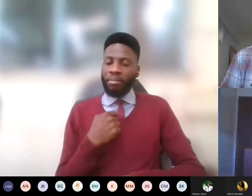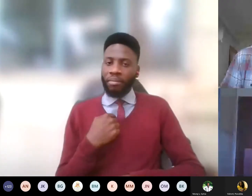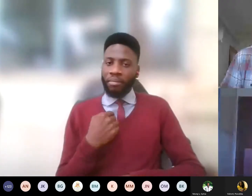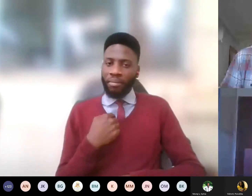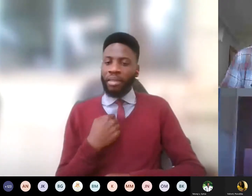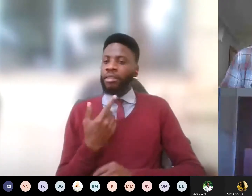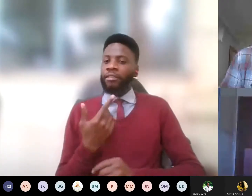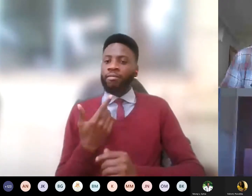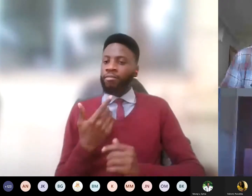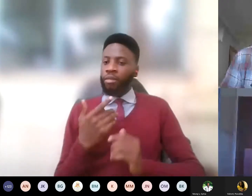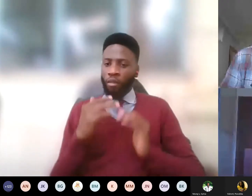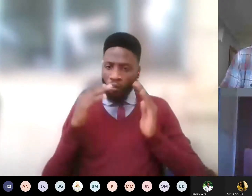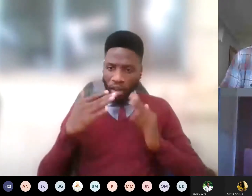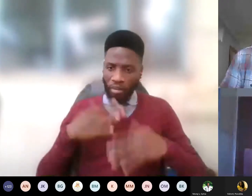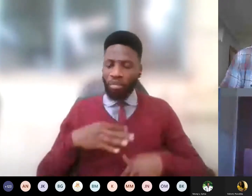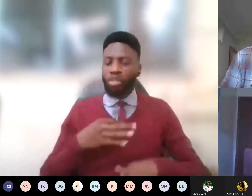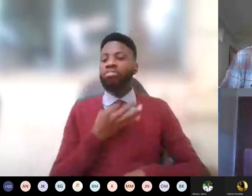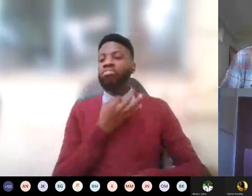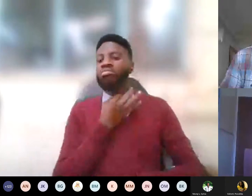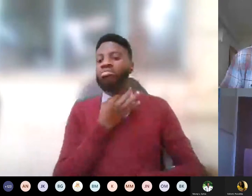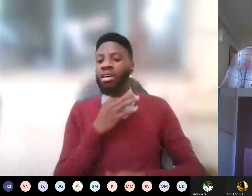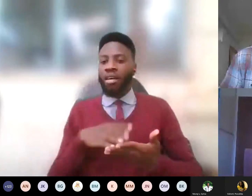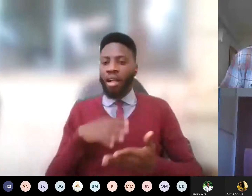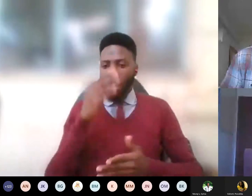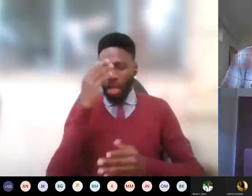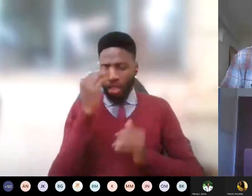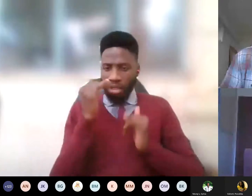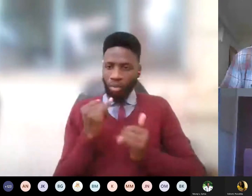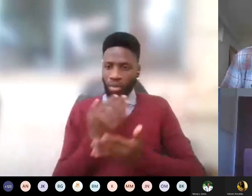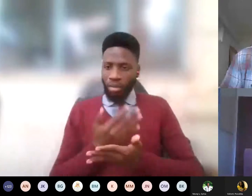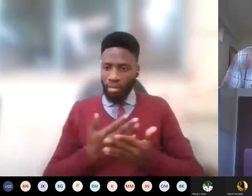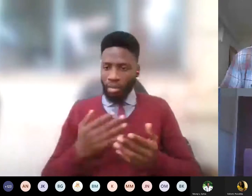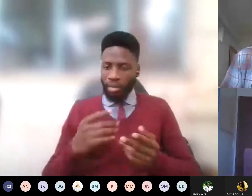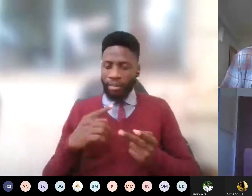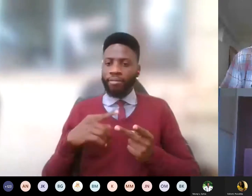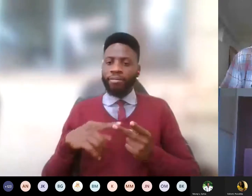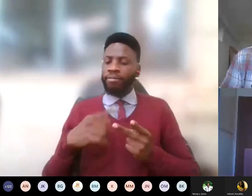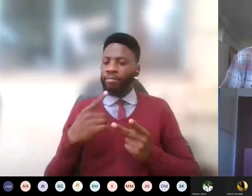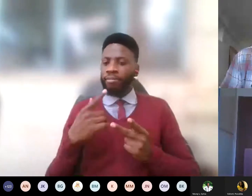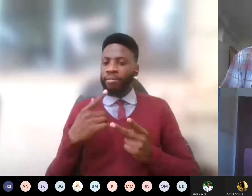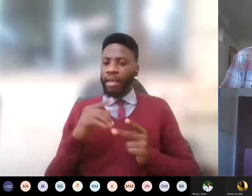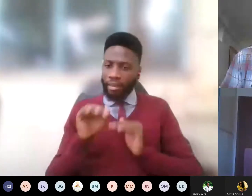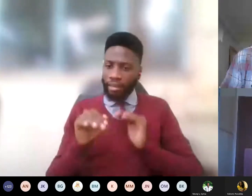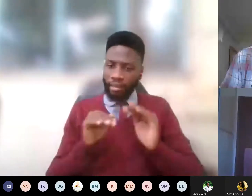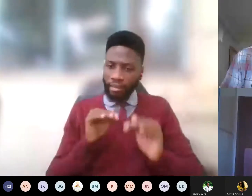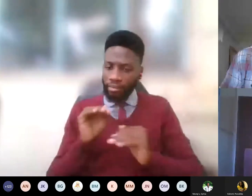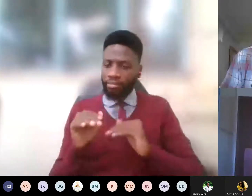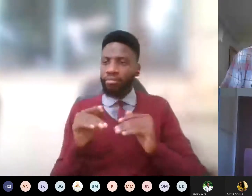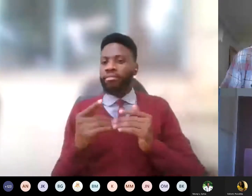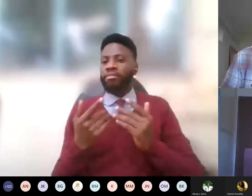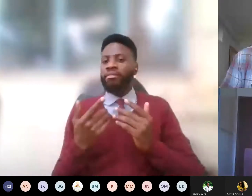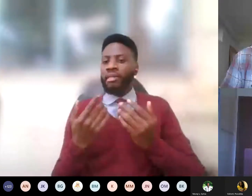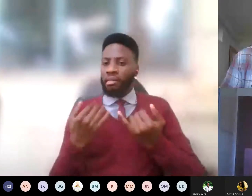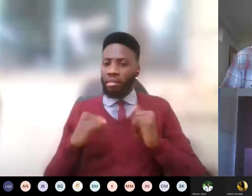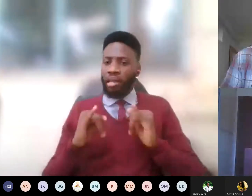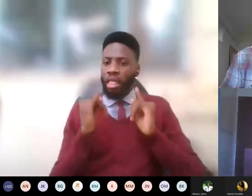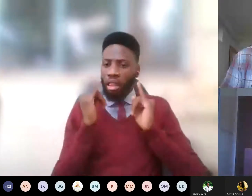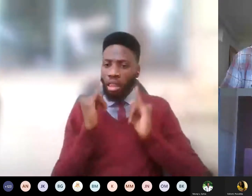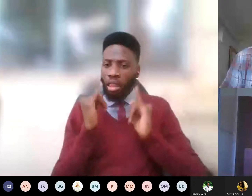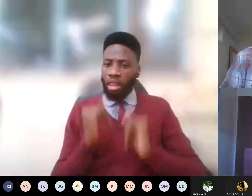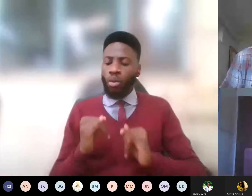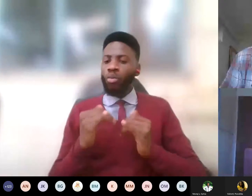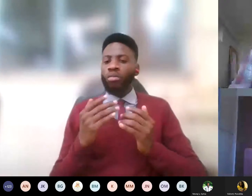Thanks, Peter, and thanks for that very interesting set of insights and